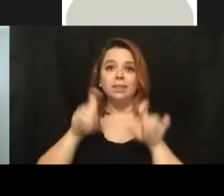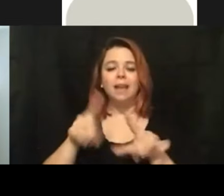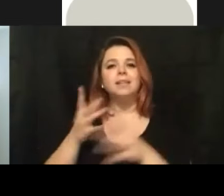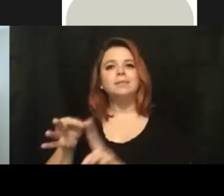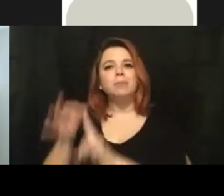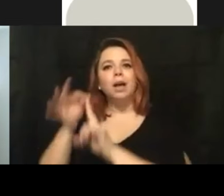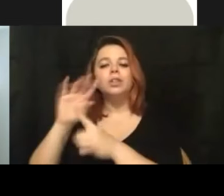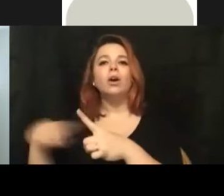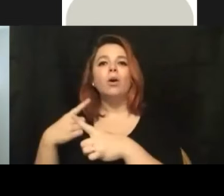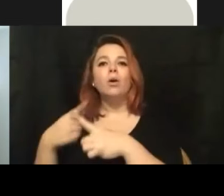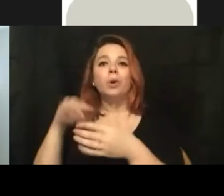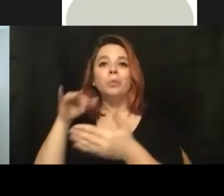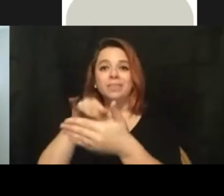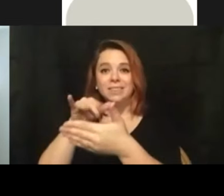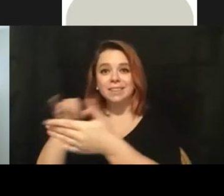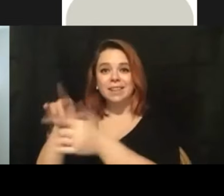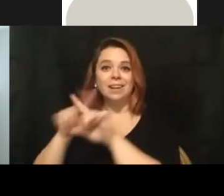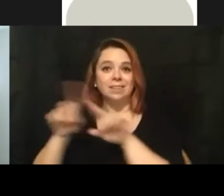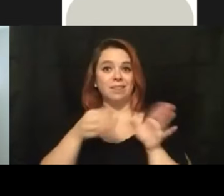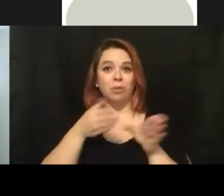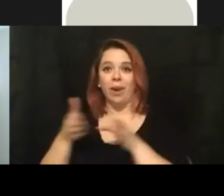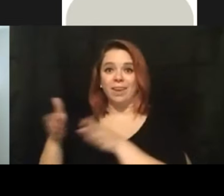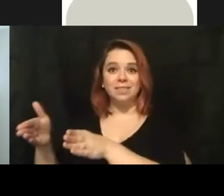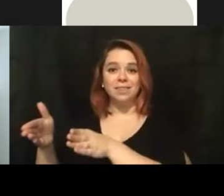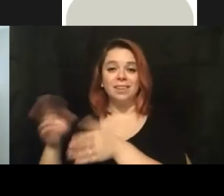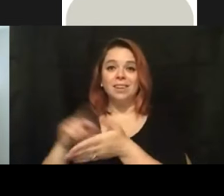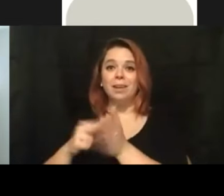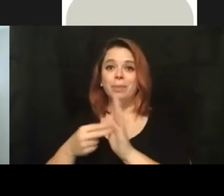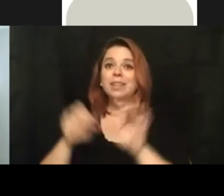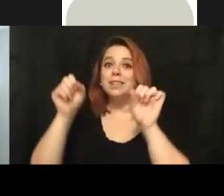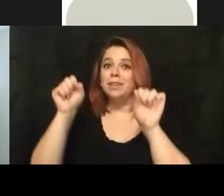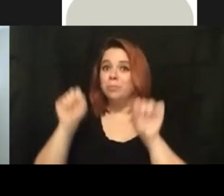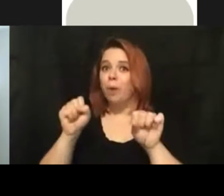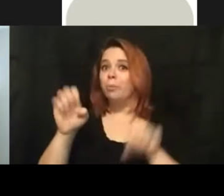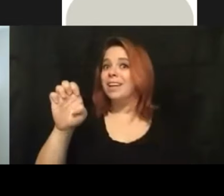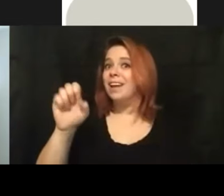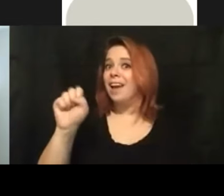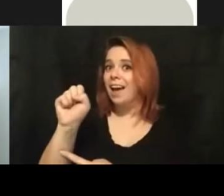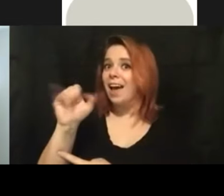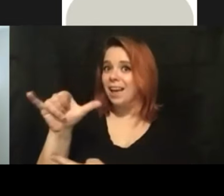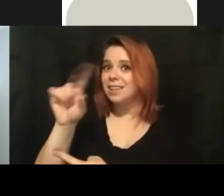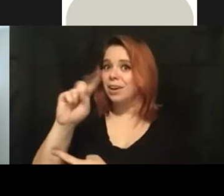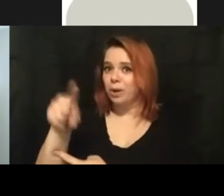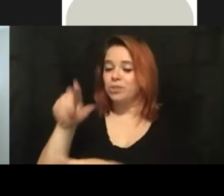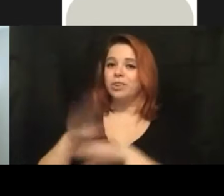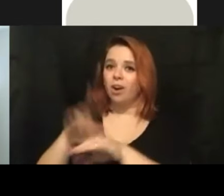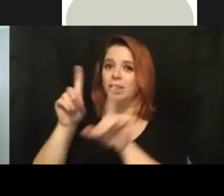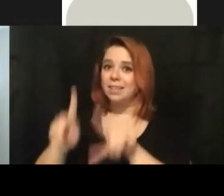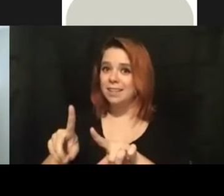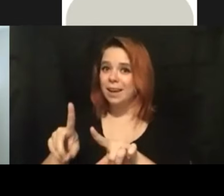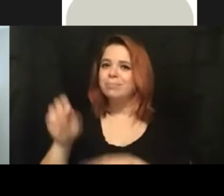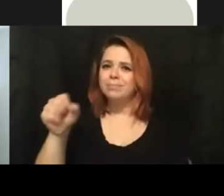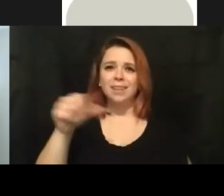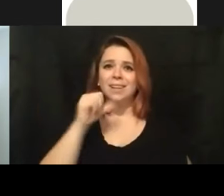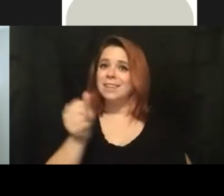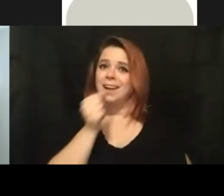we've studied it by different modalities, is there very likely to be an essay question on that on the exam? Yeah, I don't think I'm giving away any secrets